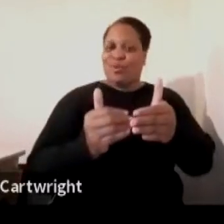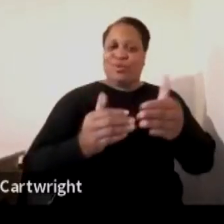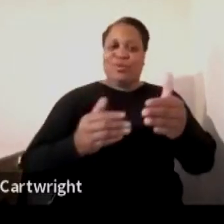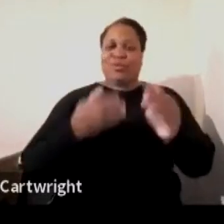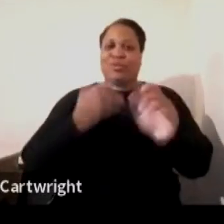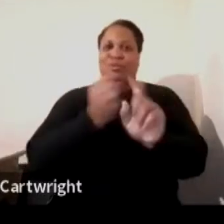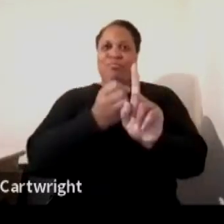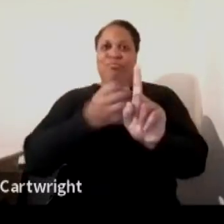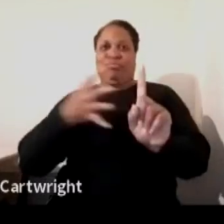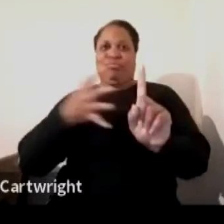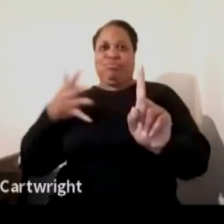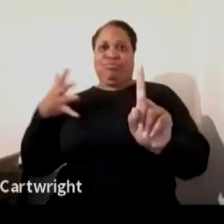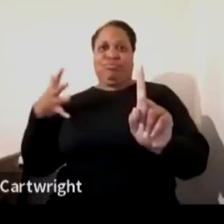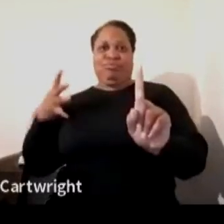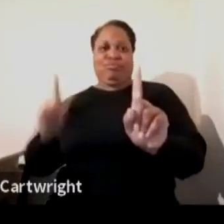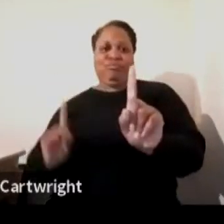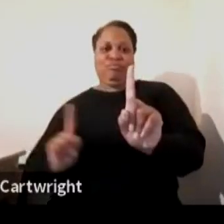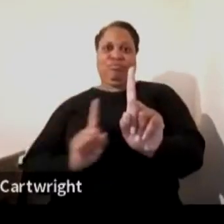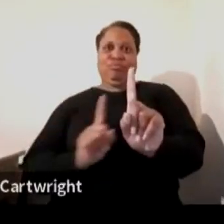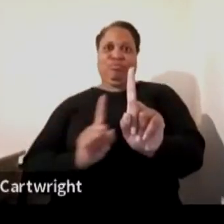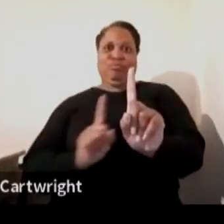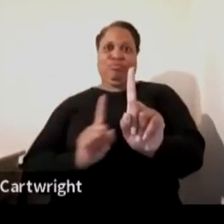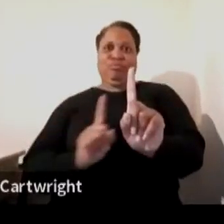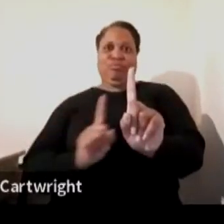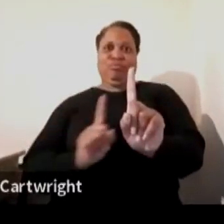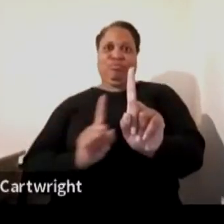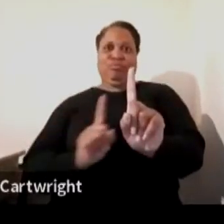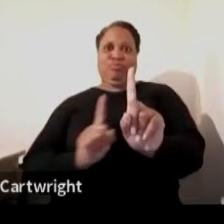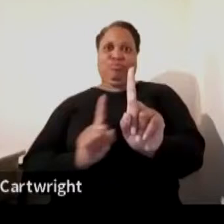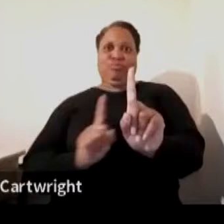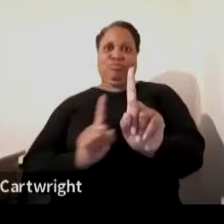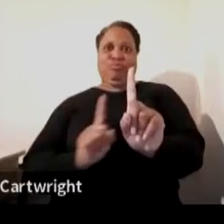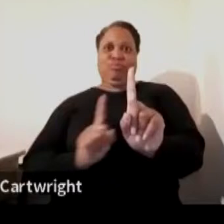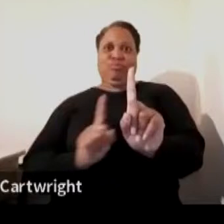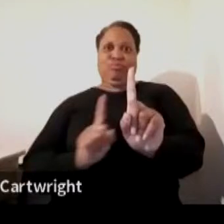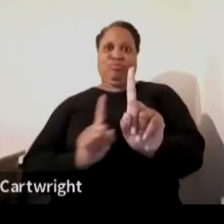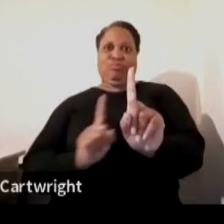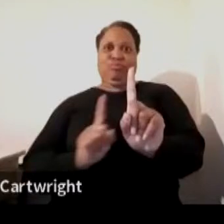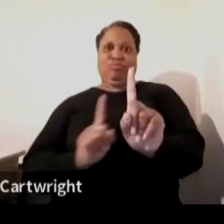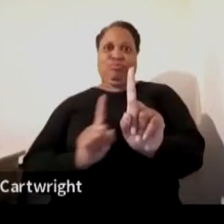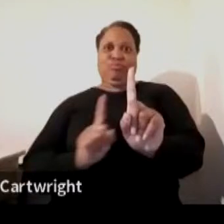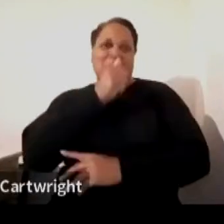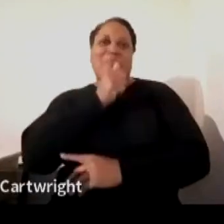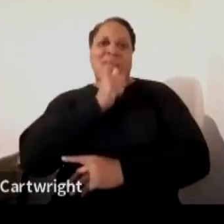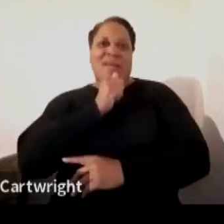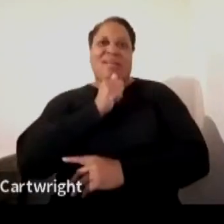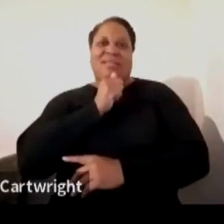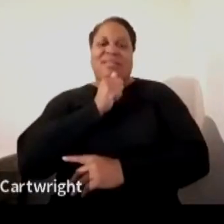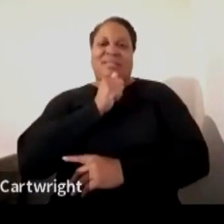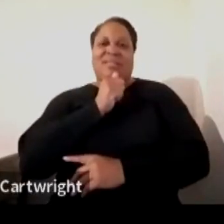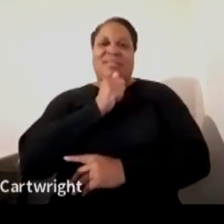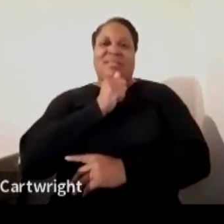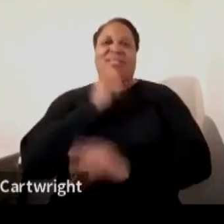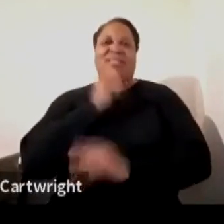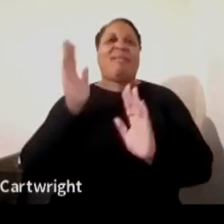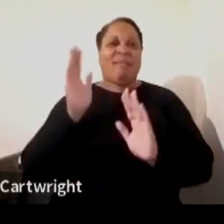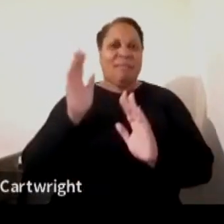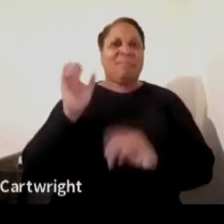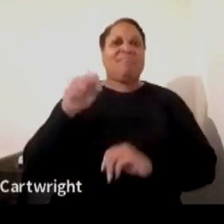So just have a bit of patience. We will get round to everybody who wants to take this vaccination very